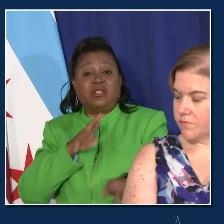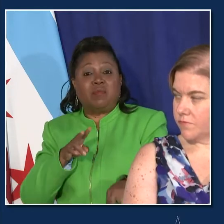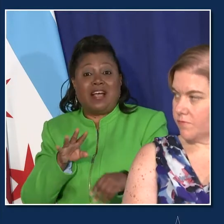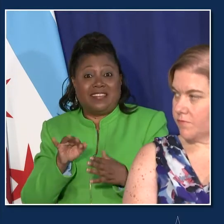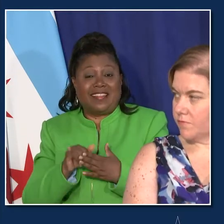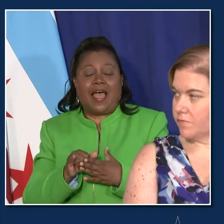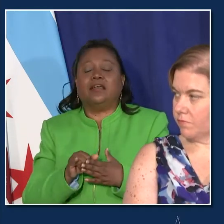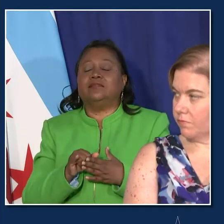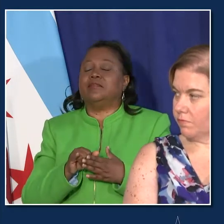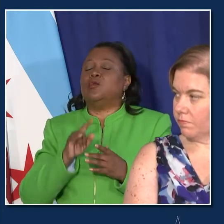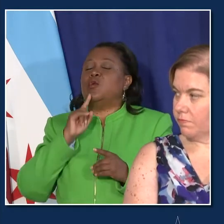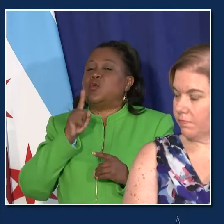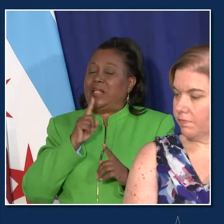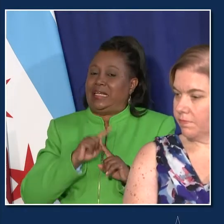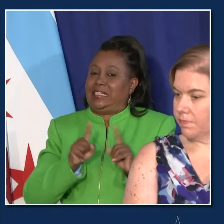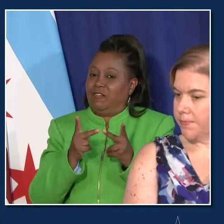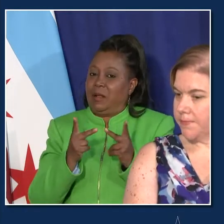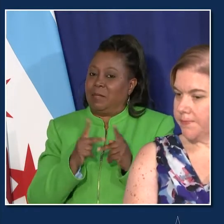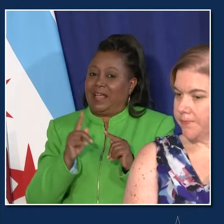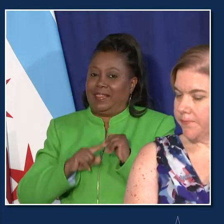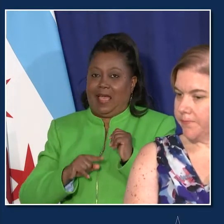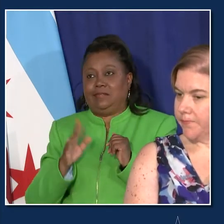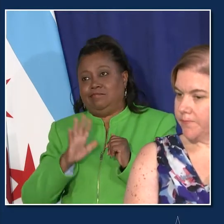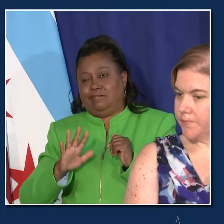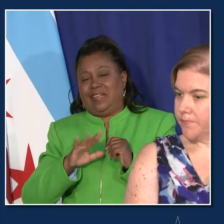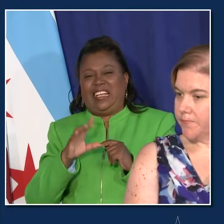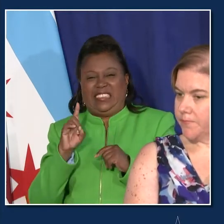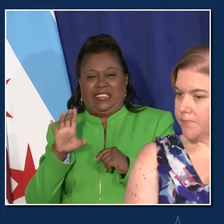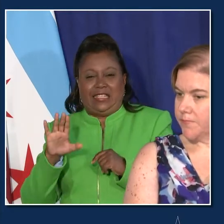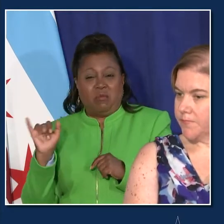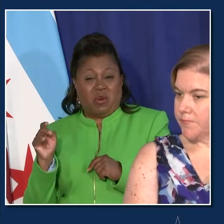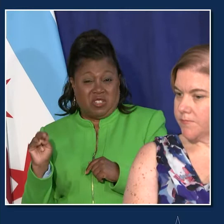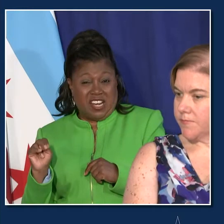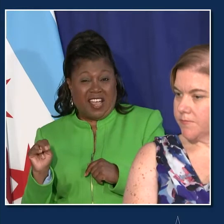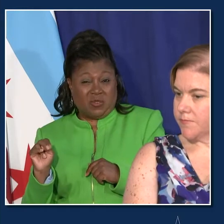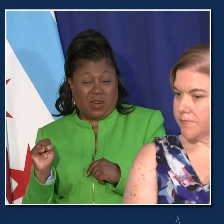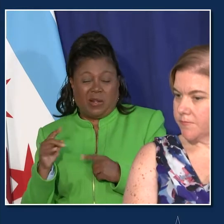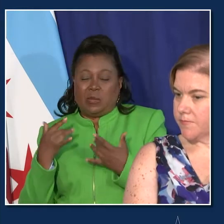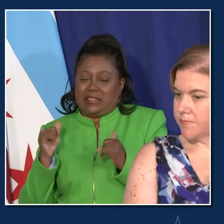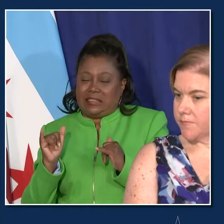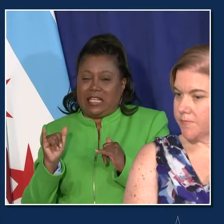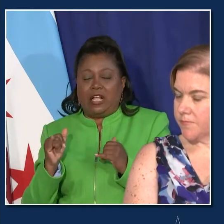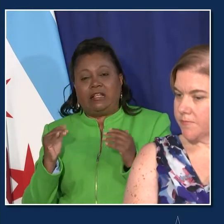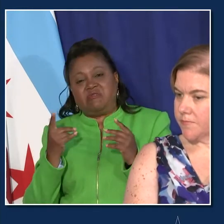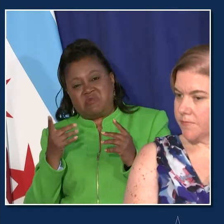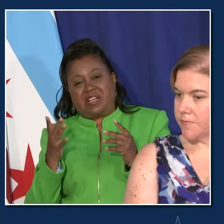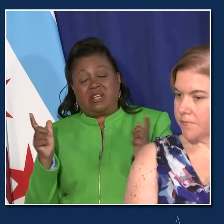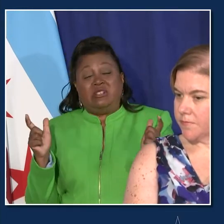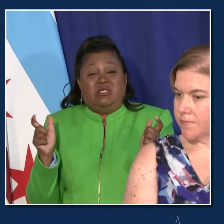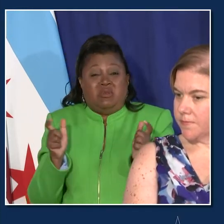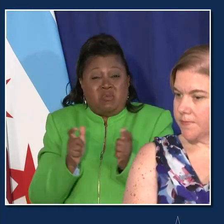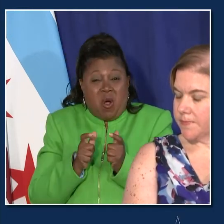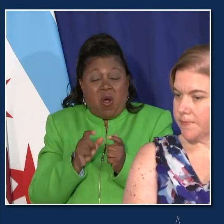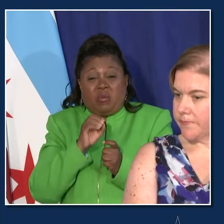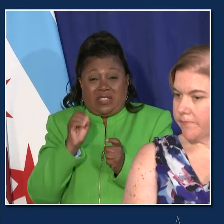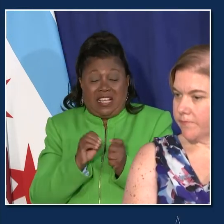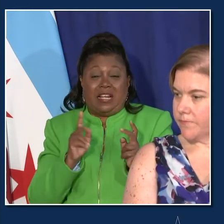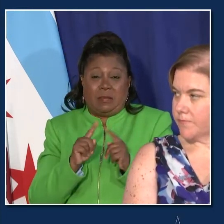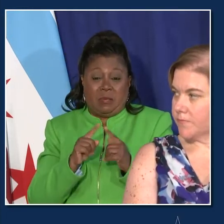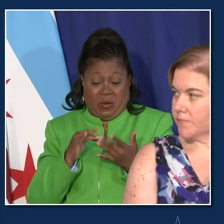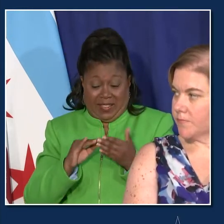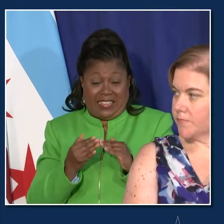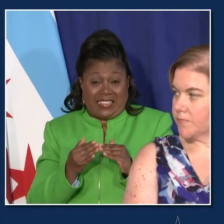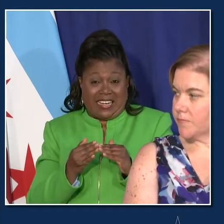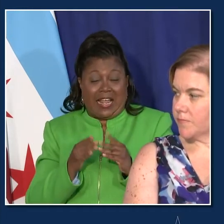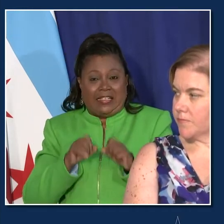it. We're very different place than we were, say, in December or January. We're still a fairly small percentage of people in the